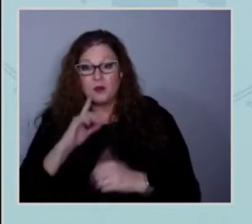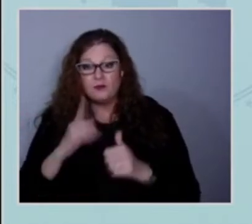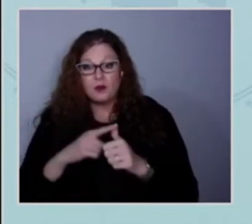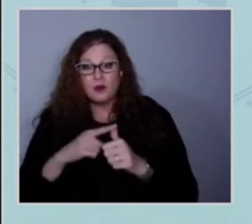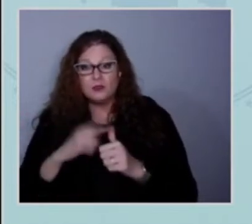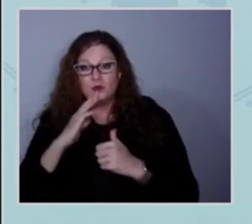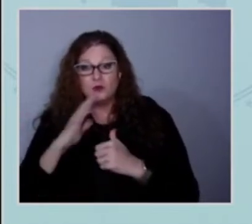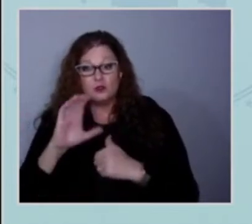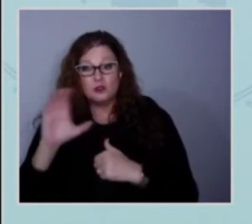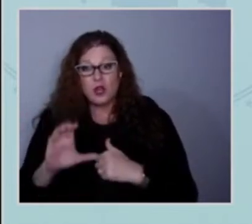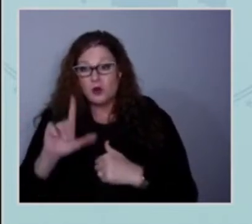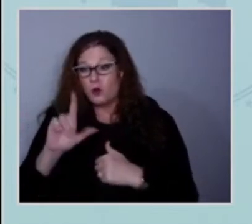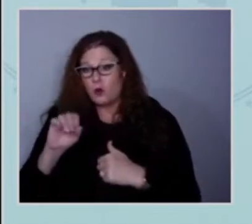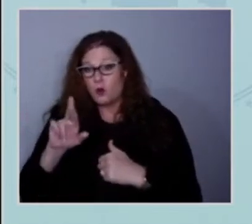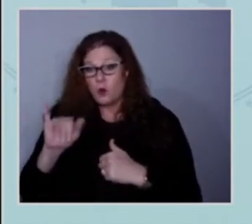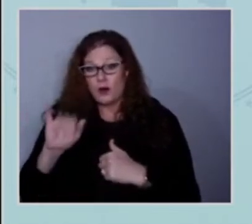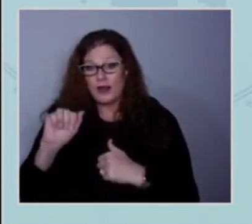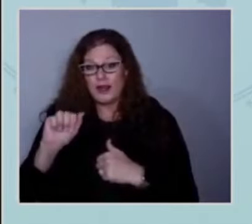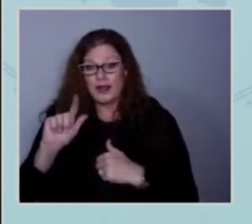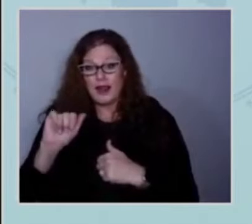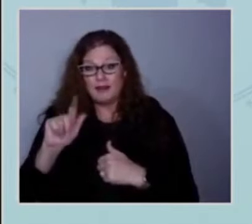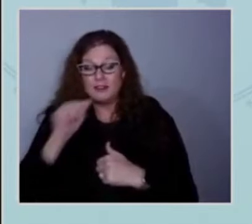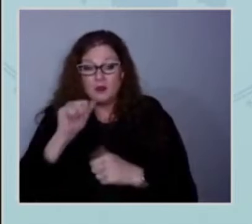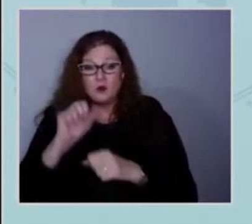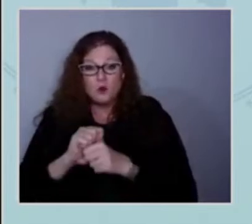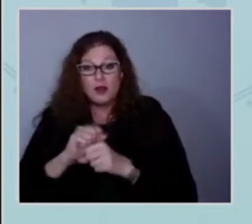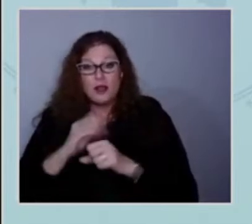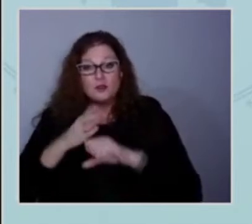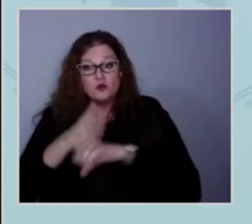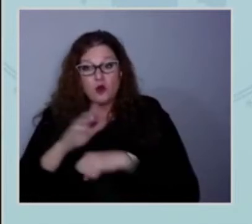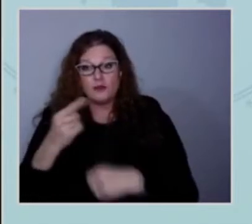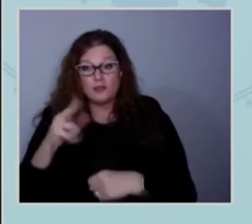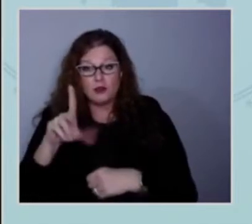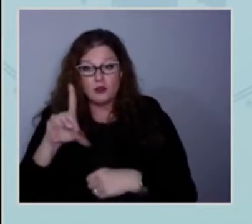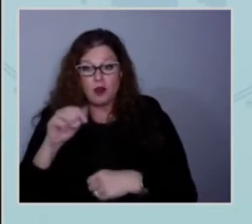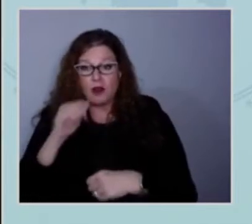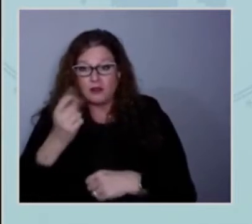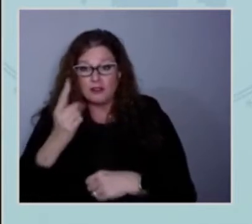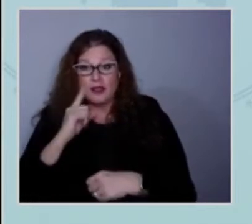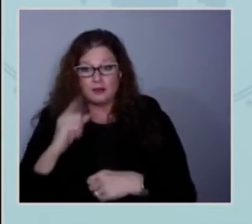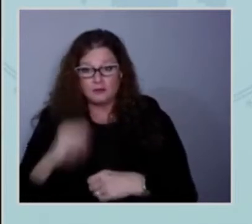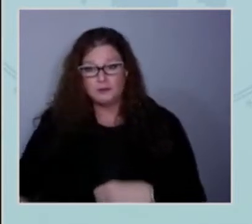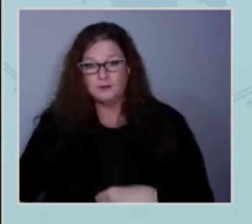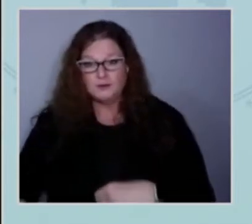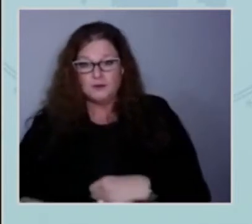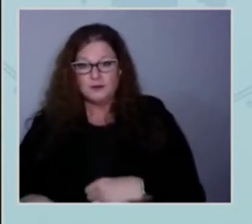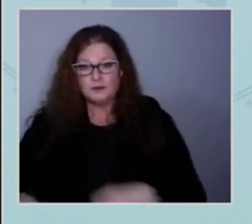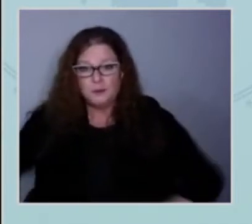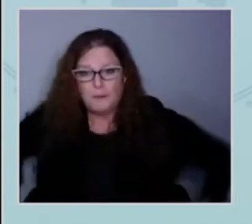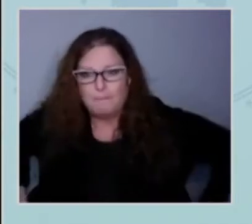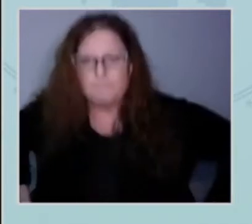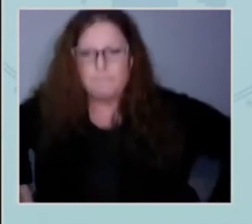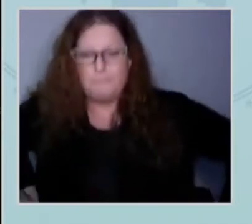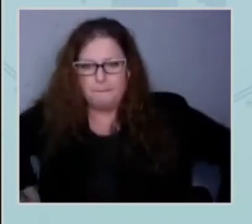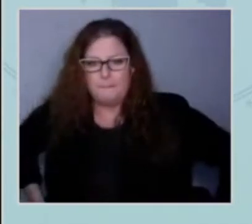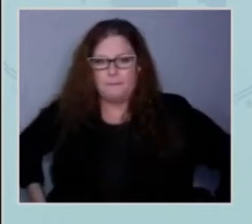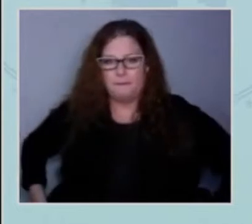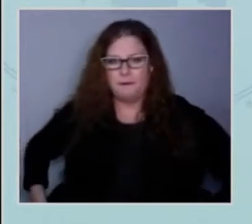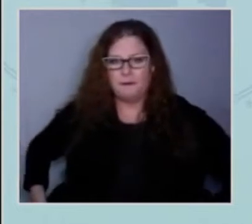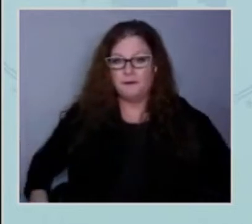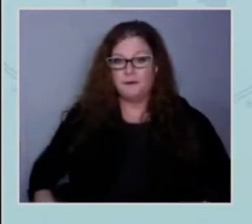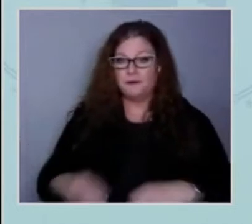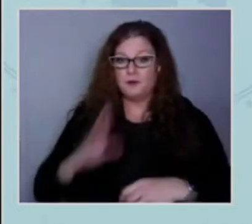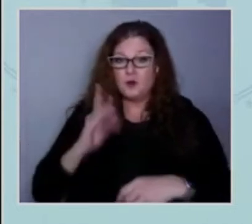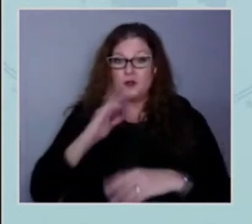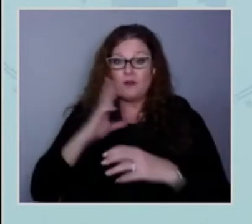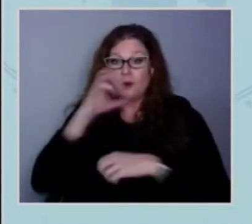there, okay? Thank you so much. We're going to go first to Chicago, to you, Lori Alexander. You worked as a crossing guard. I understand you never